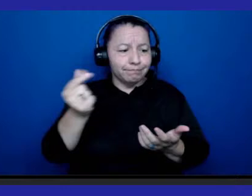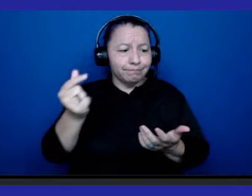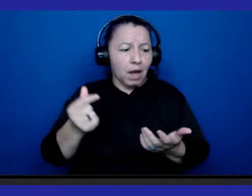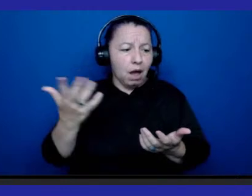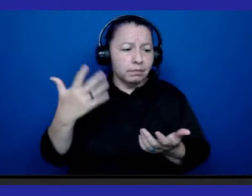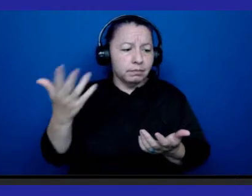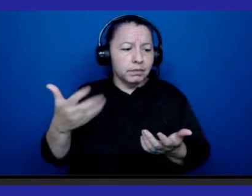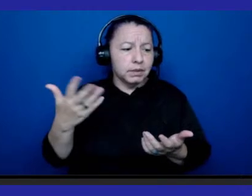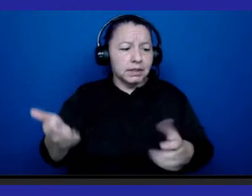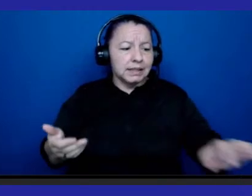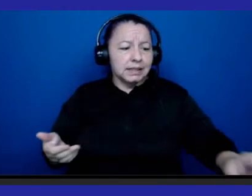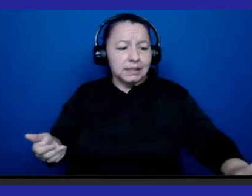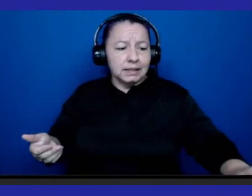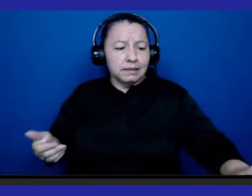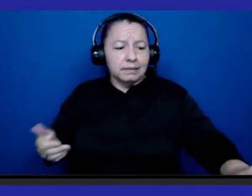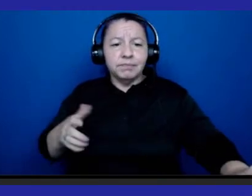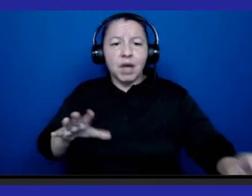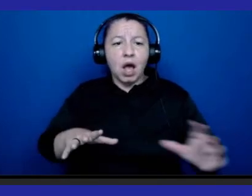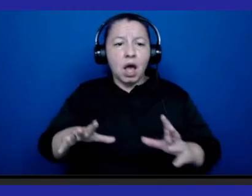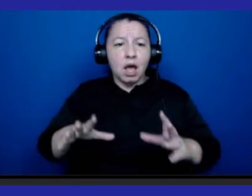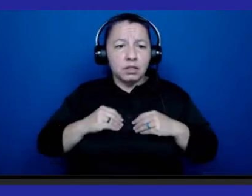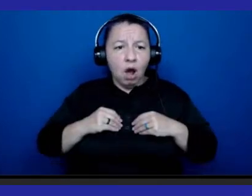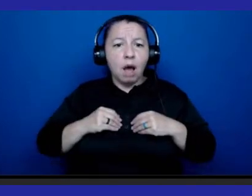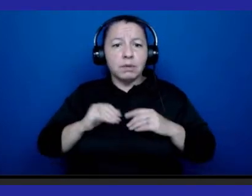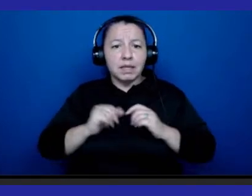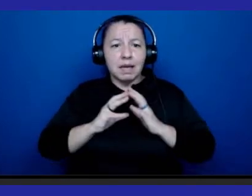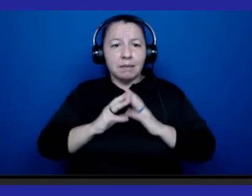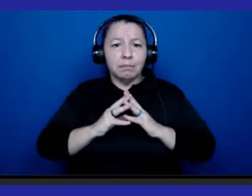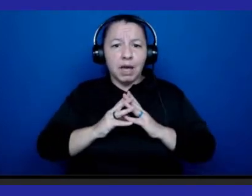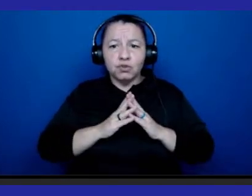adopting the implementation strategy plan, and